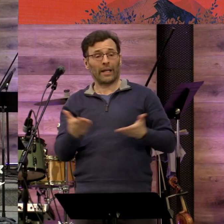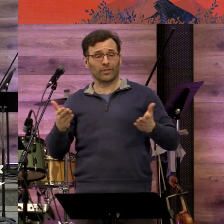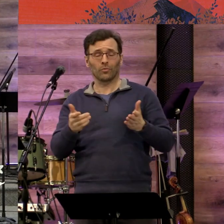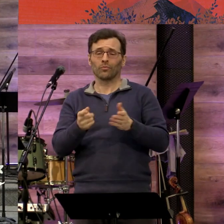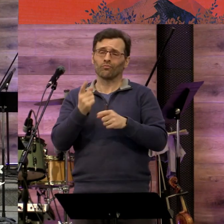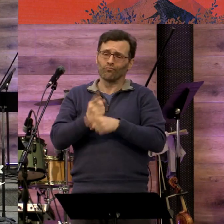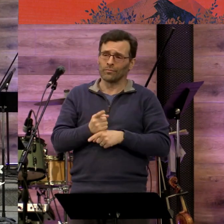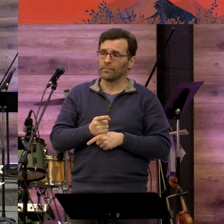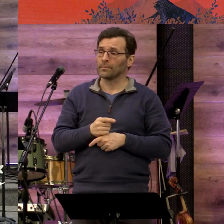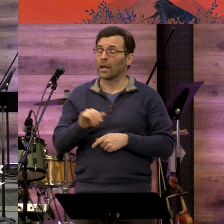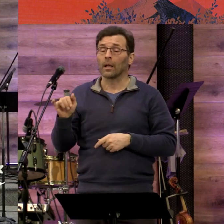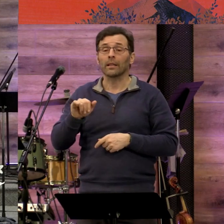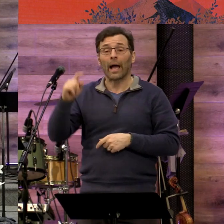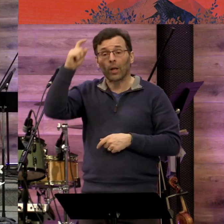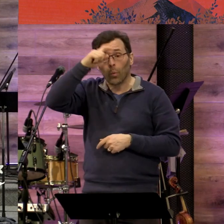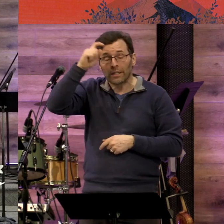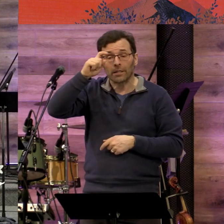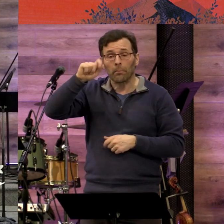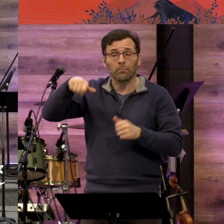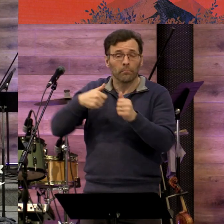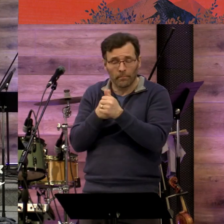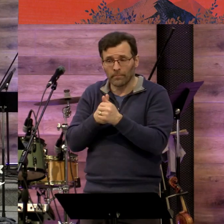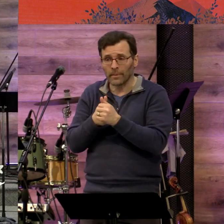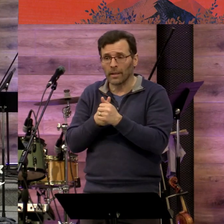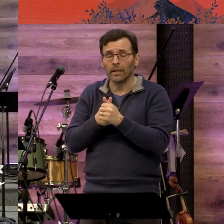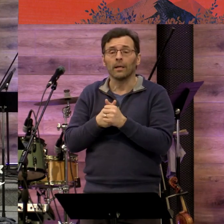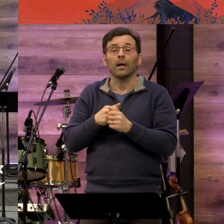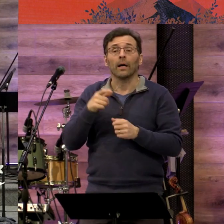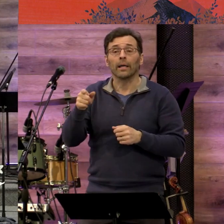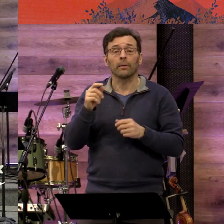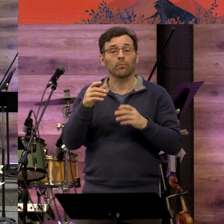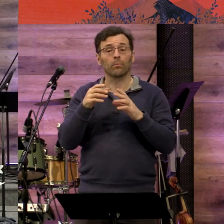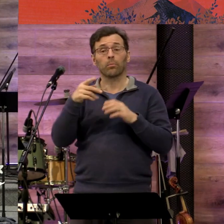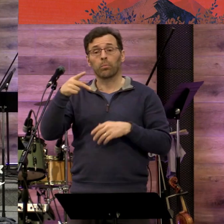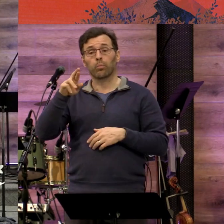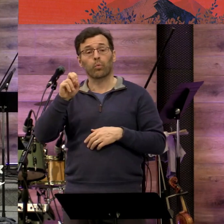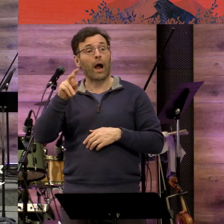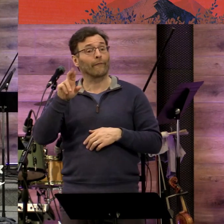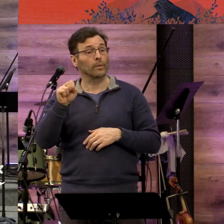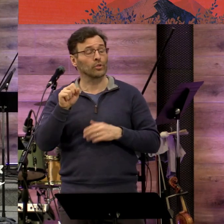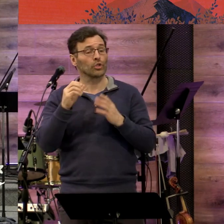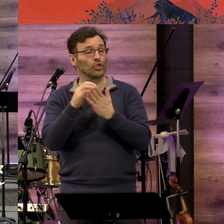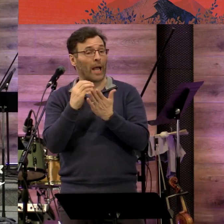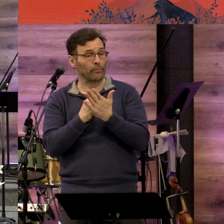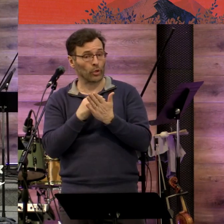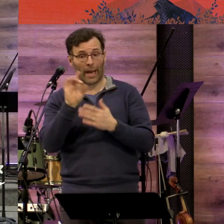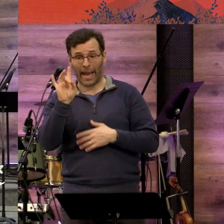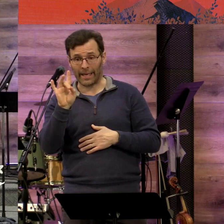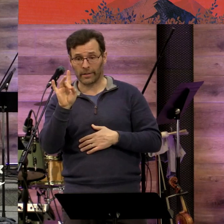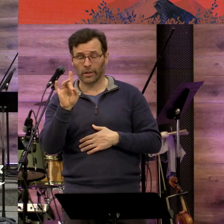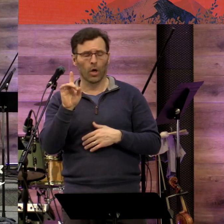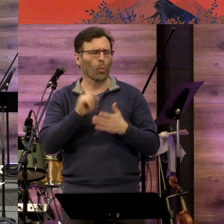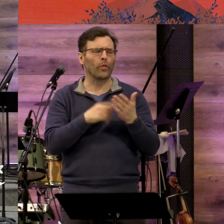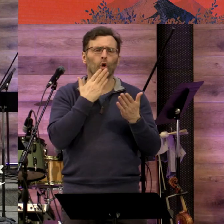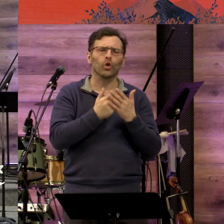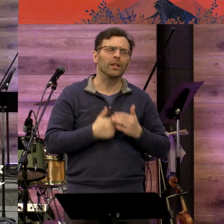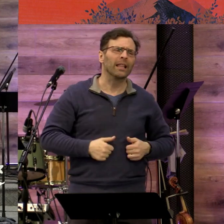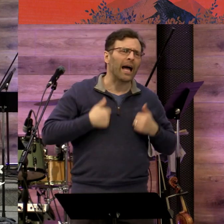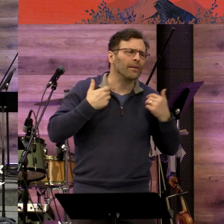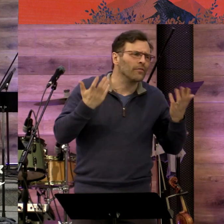rightly. Like wisdom personified in Proverbs chapter 8, revealing what the good life